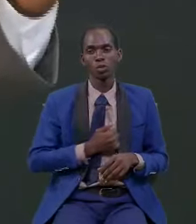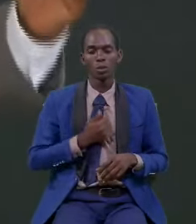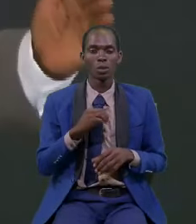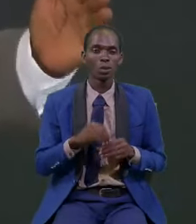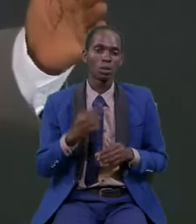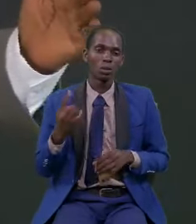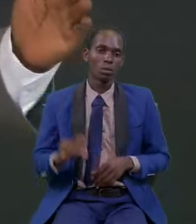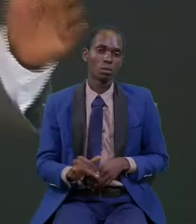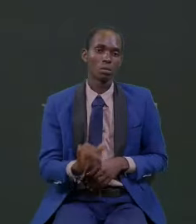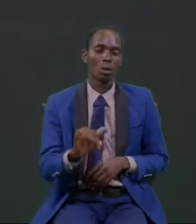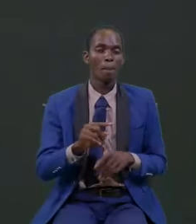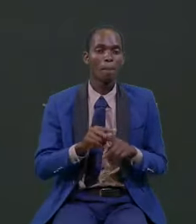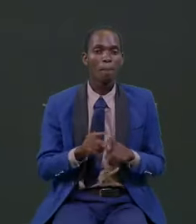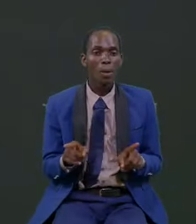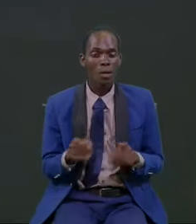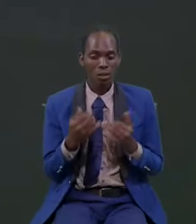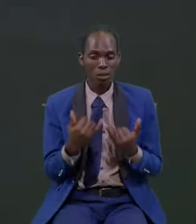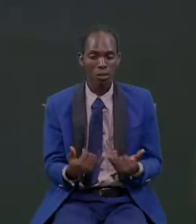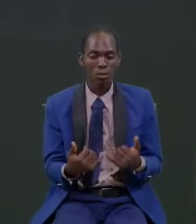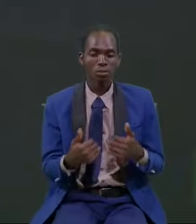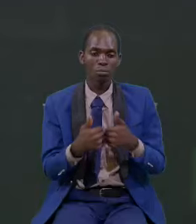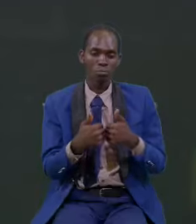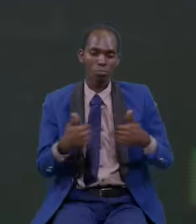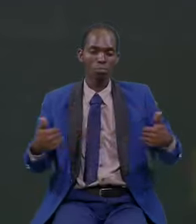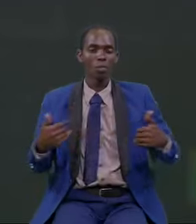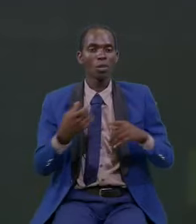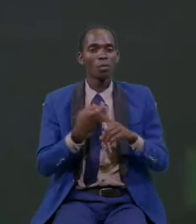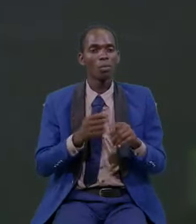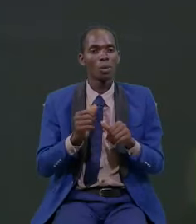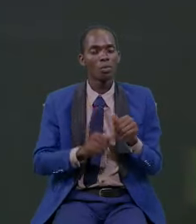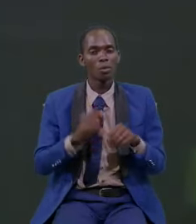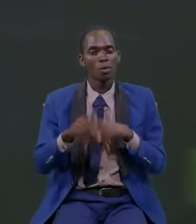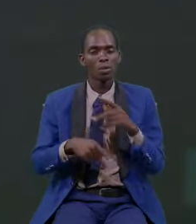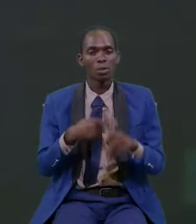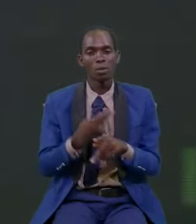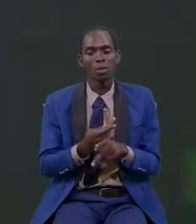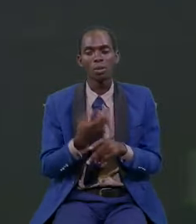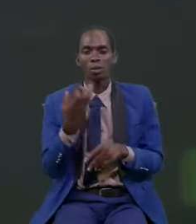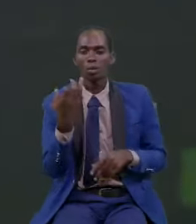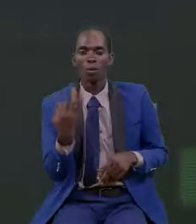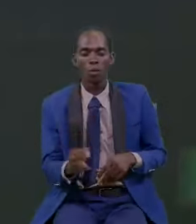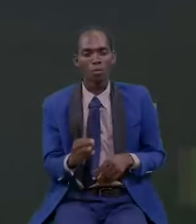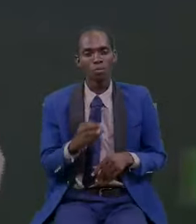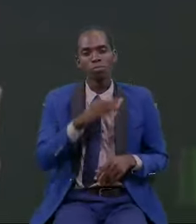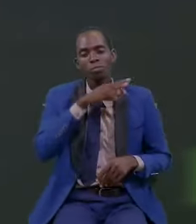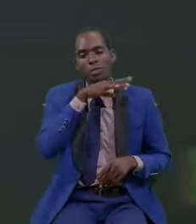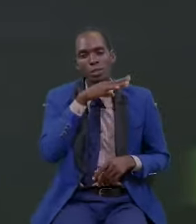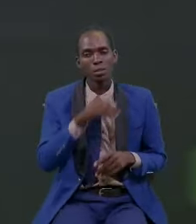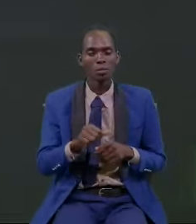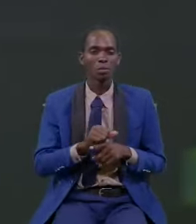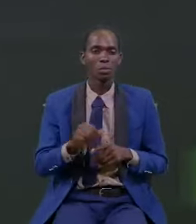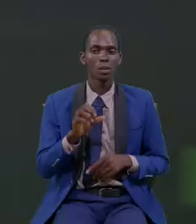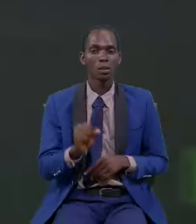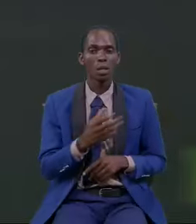depart from iniquity, every form, every shade of iniquity. And now you